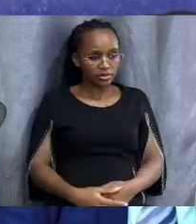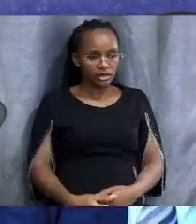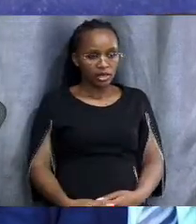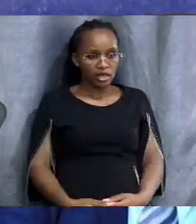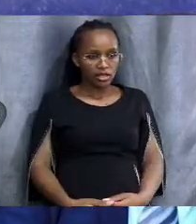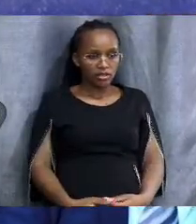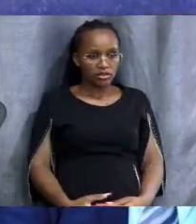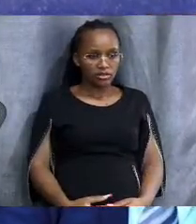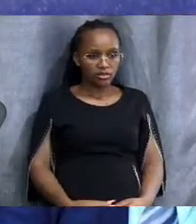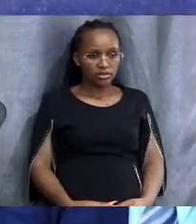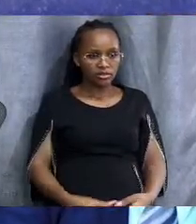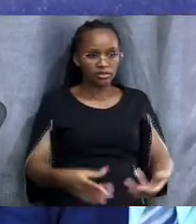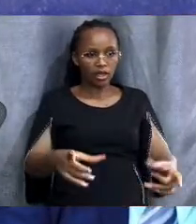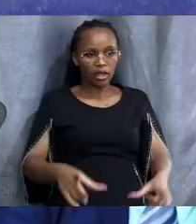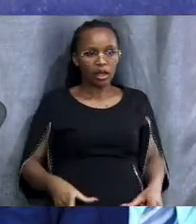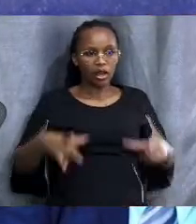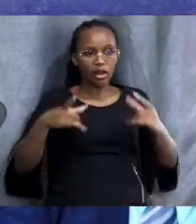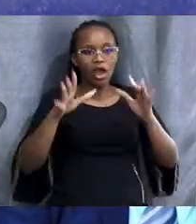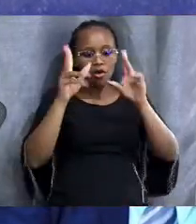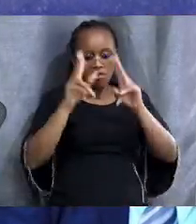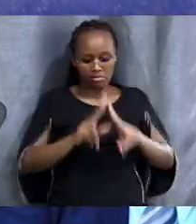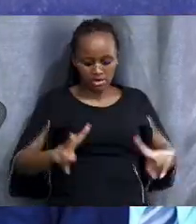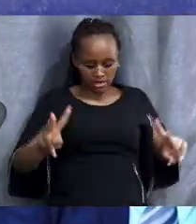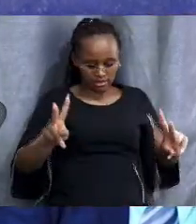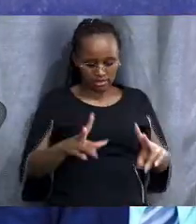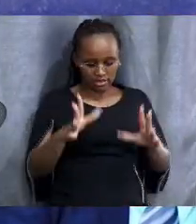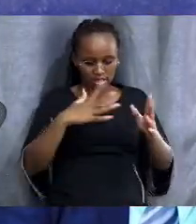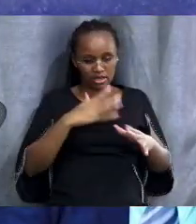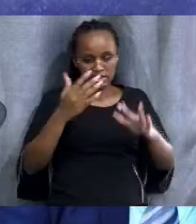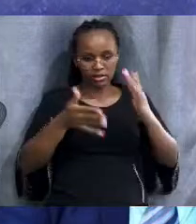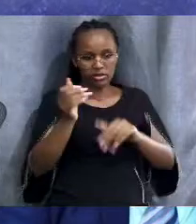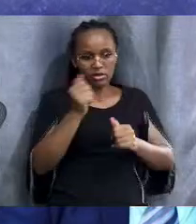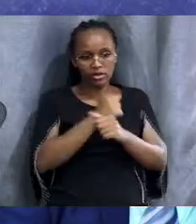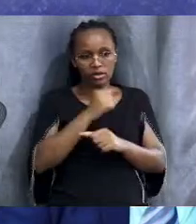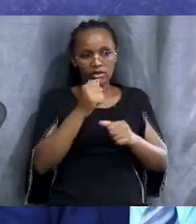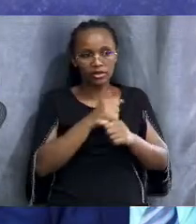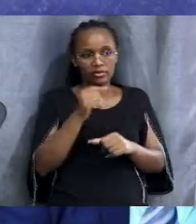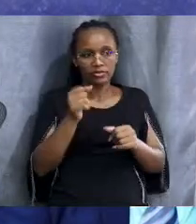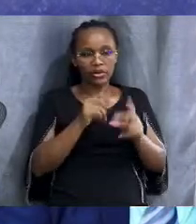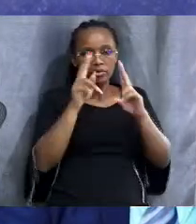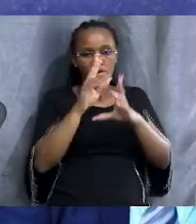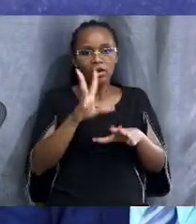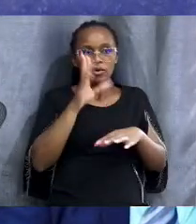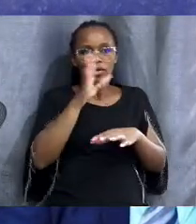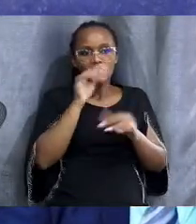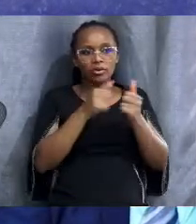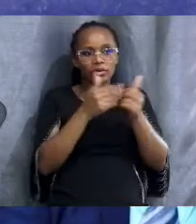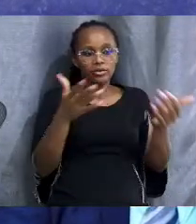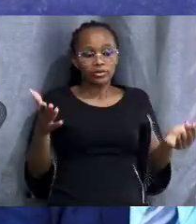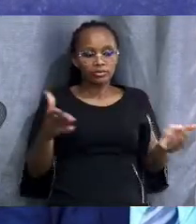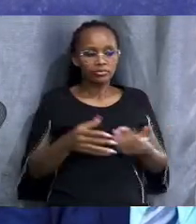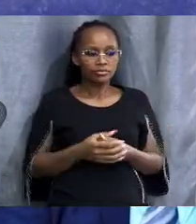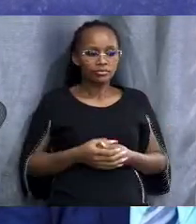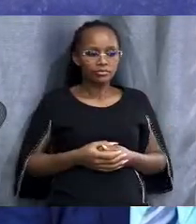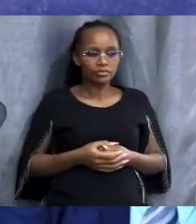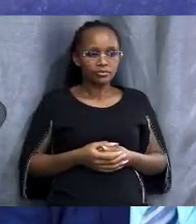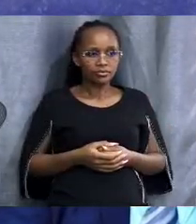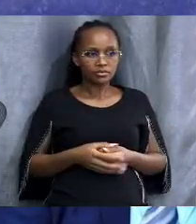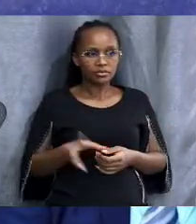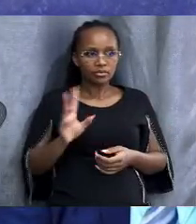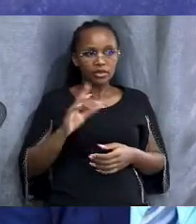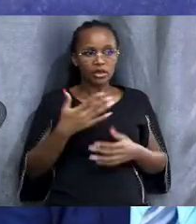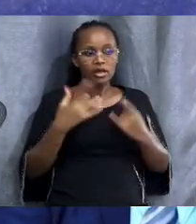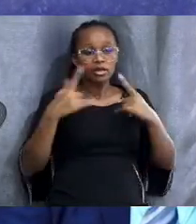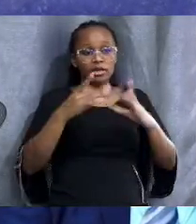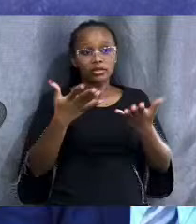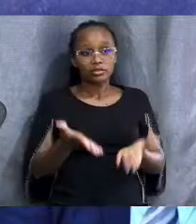then live in peace, and God's love and peace will be with you. We came to